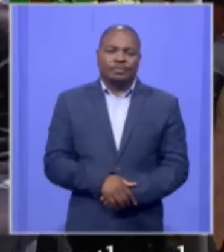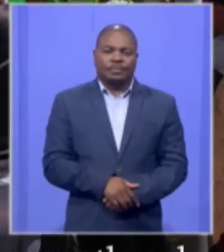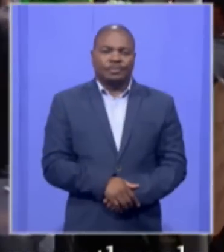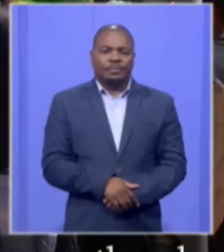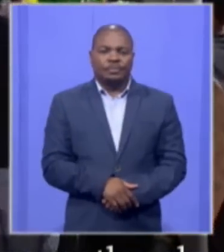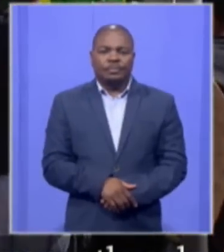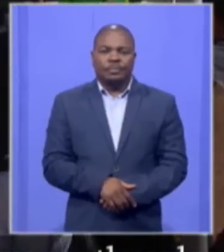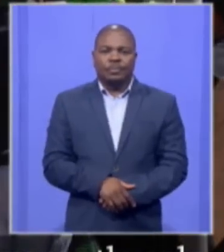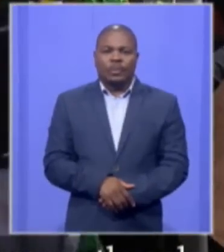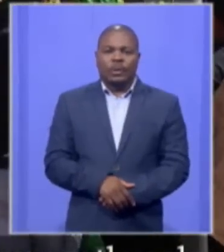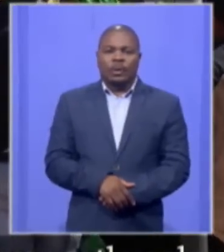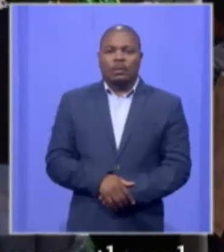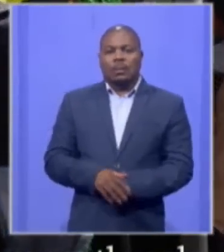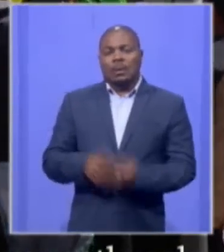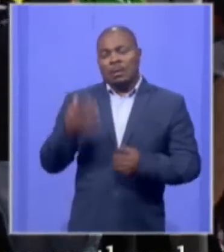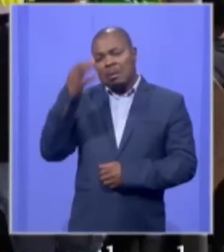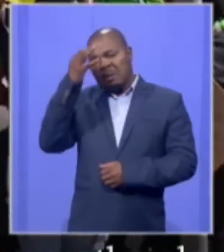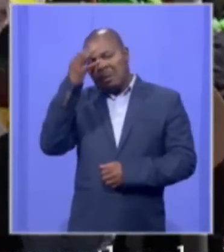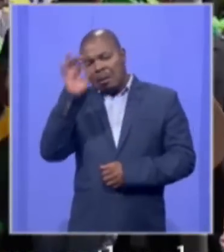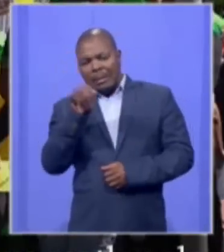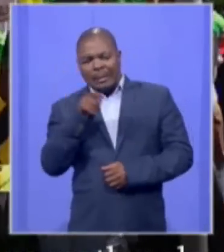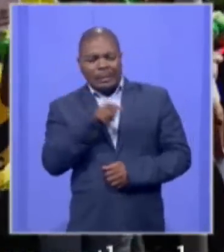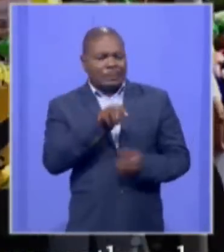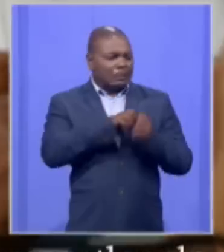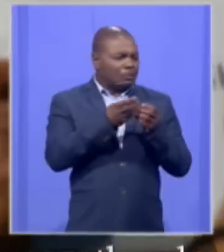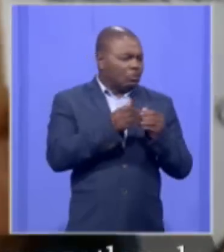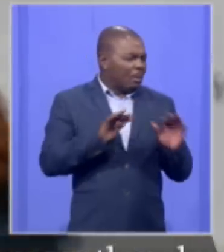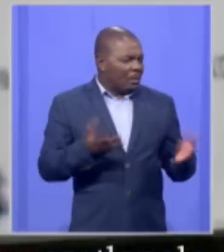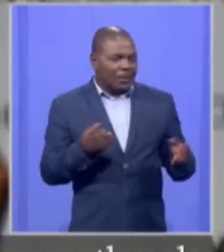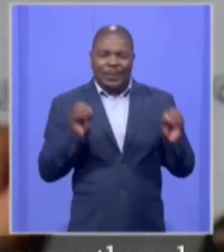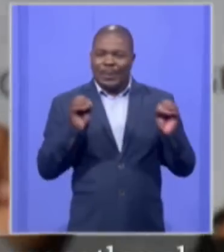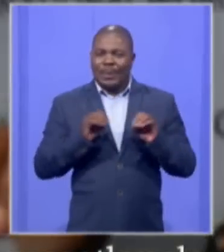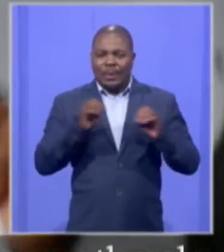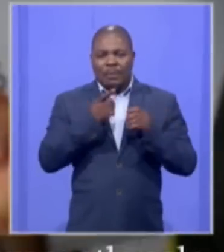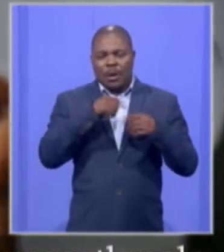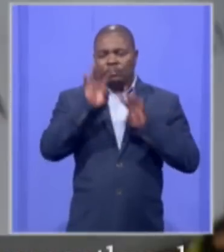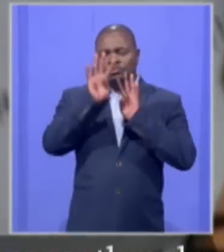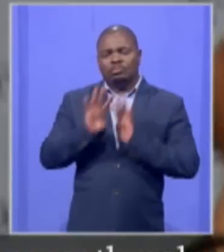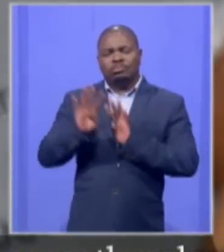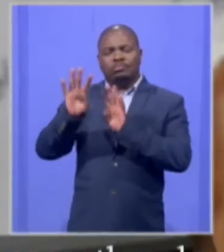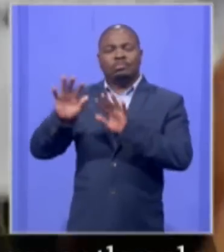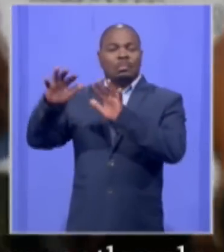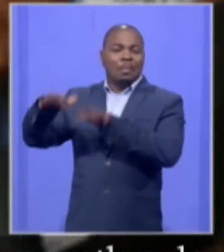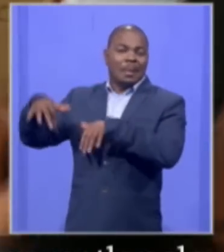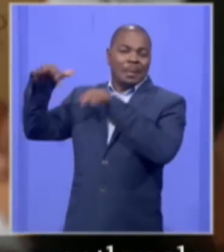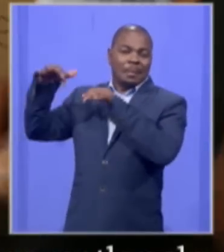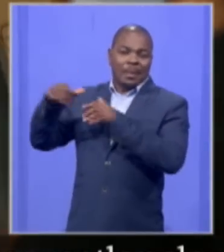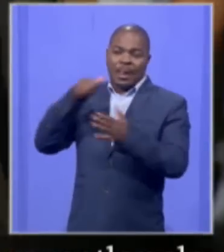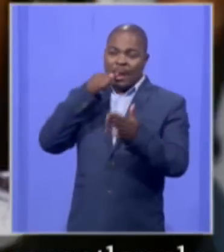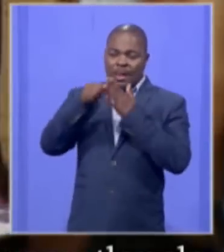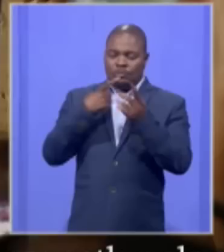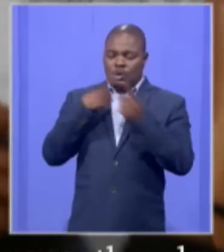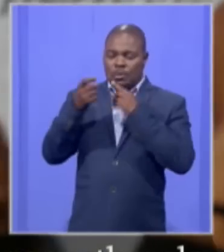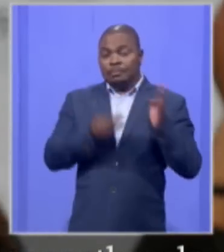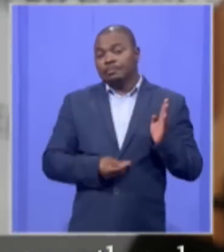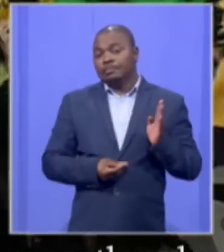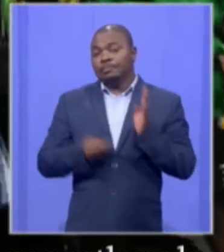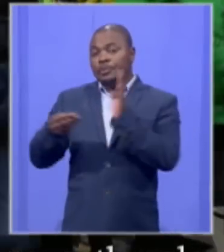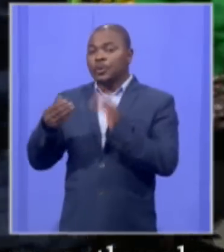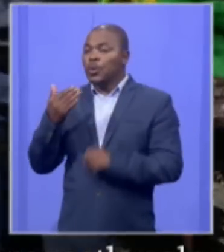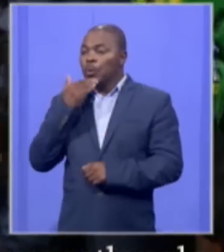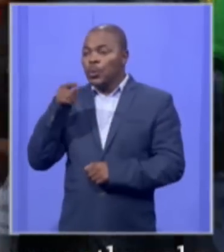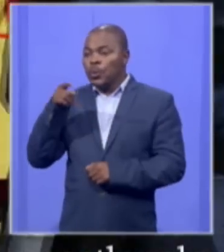Go bo go sena le taetšo ya mmušo go rarolla pharela ye go gwantela parlamenteng mokgatlo o fane ka lengwalo la dingongorego go tona